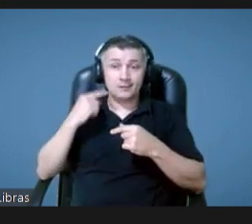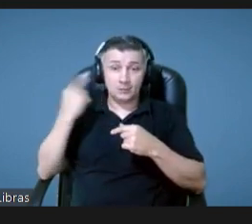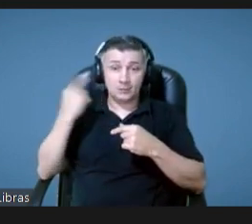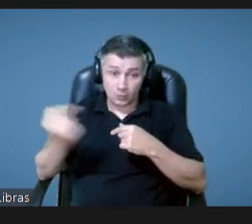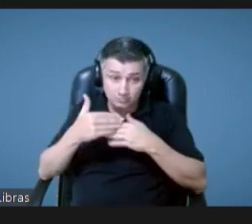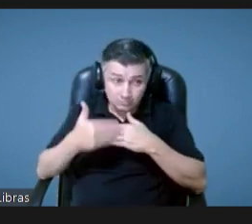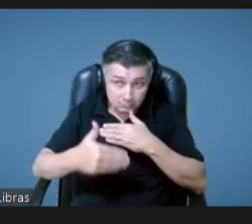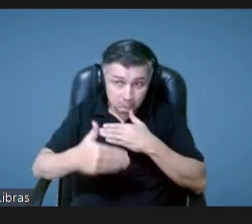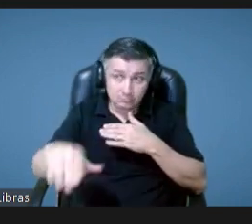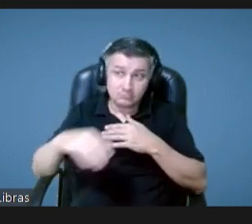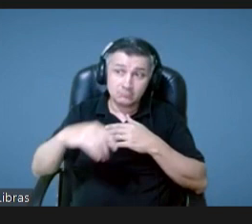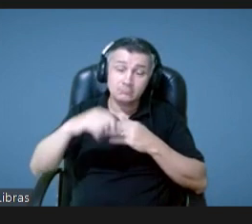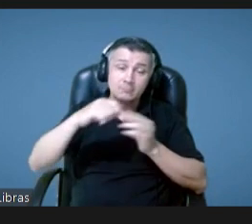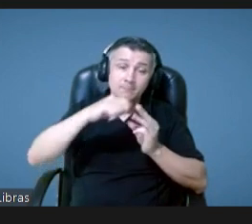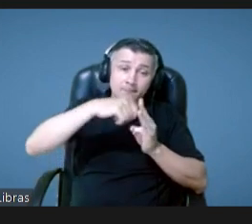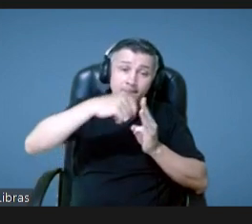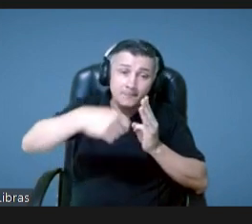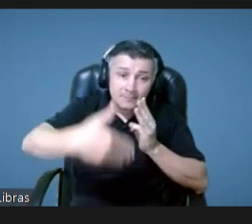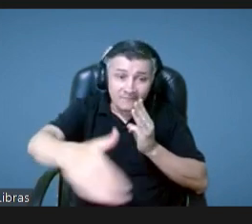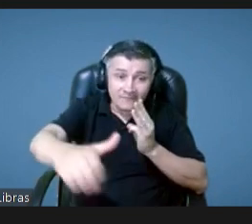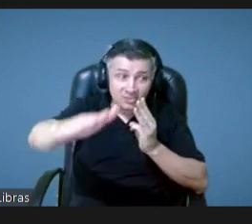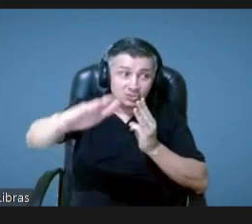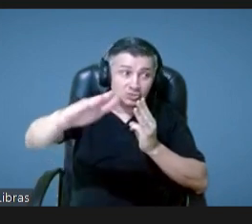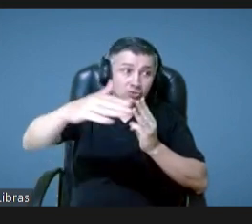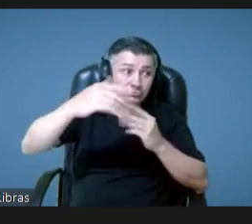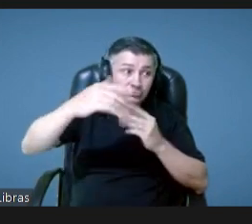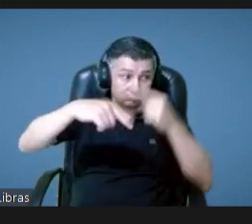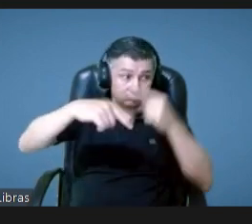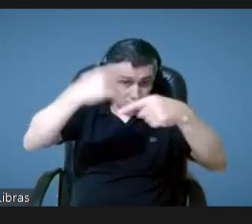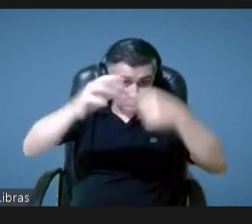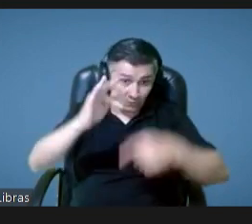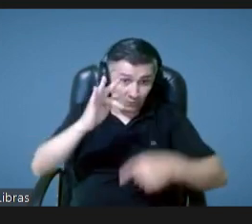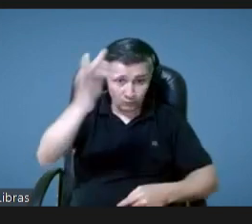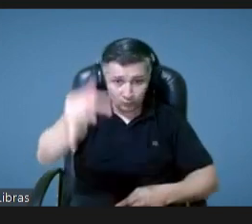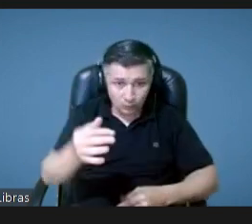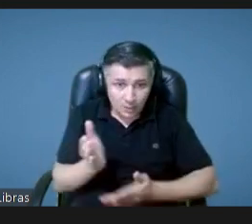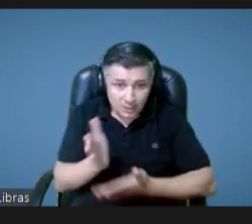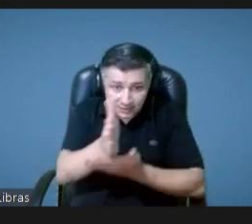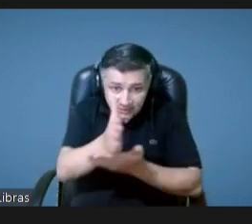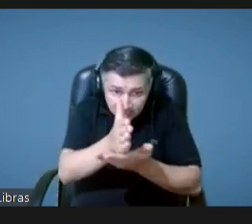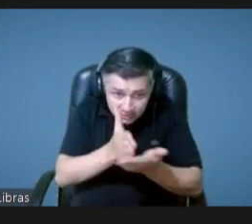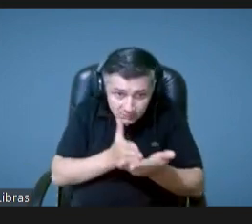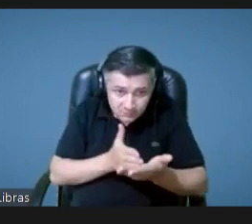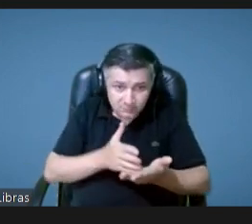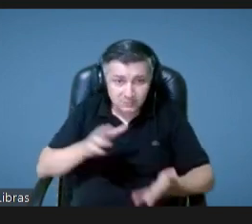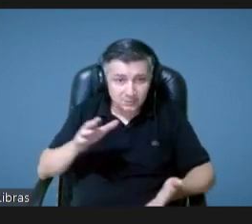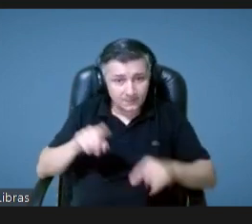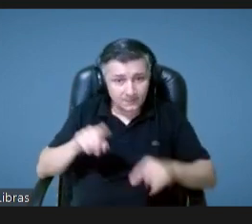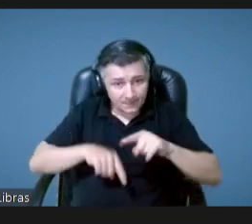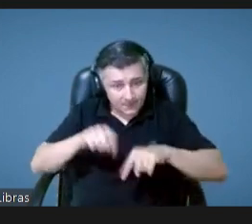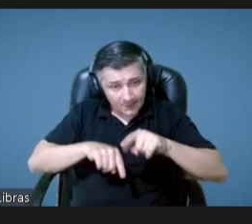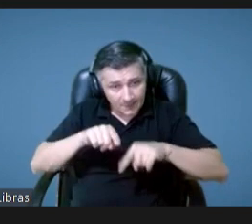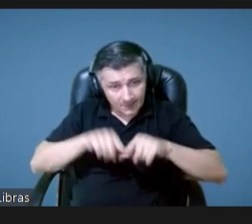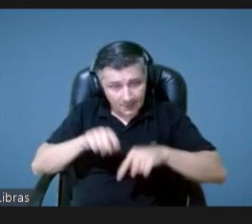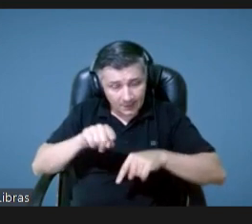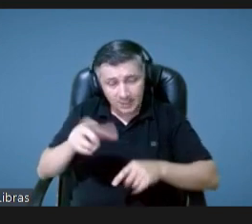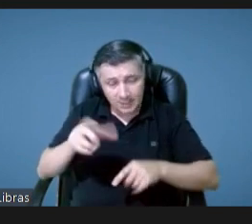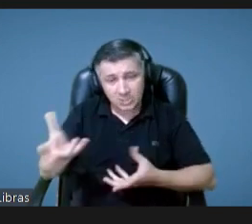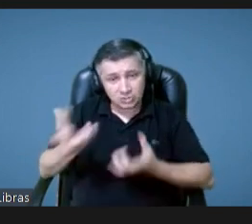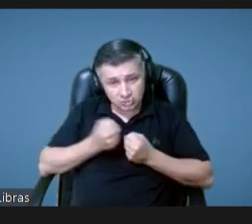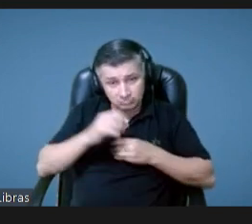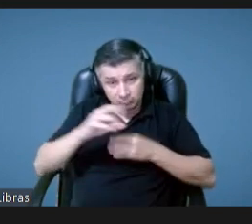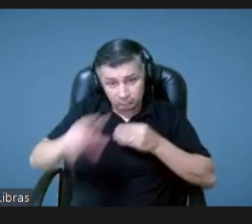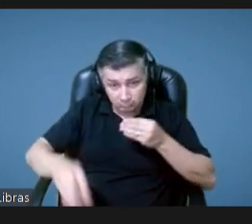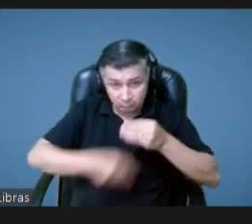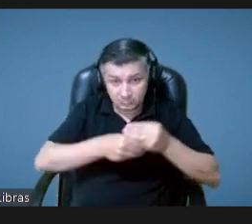It is our intent in a few quarters to take part of